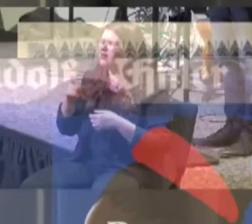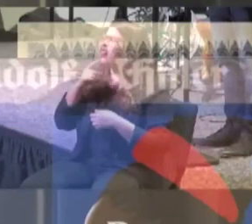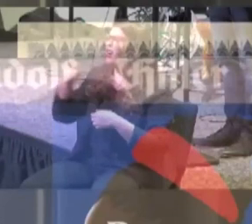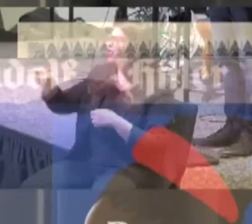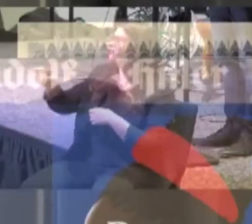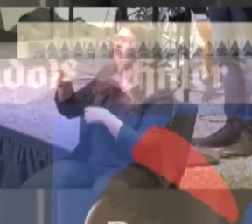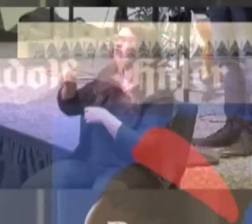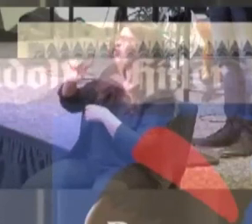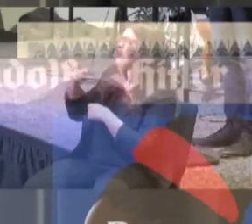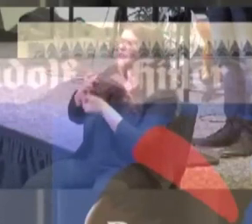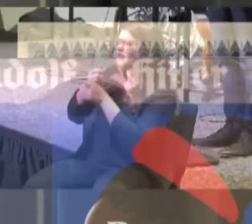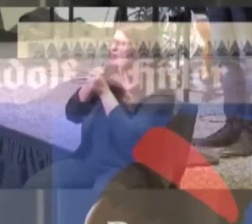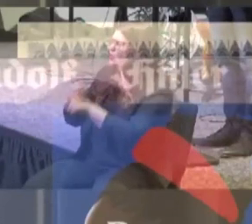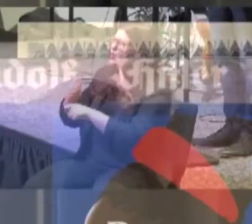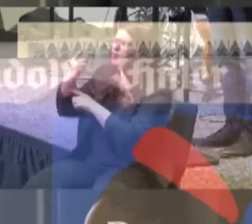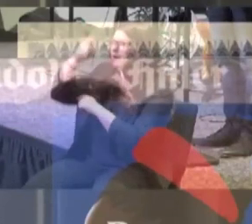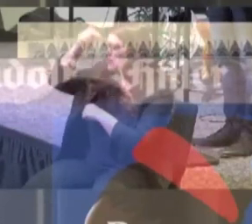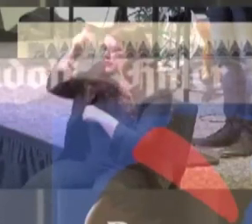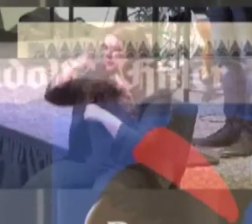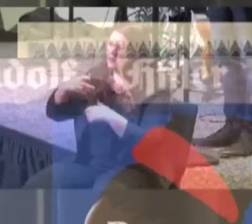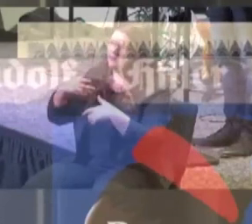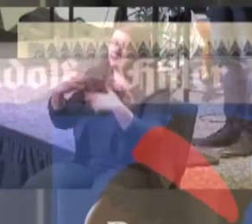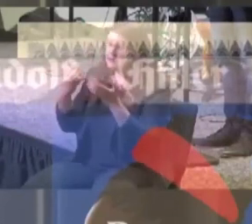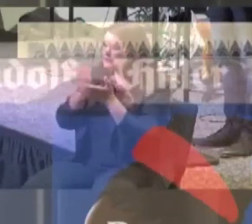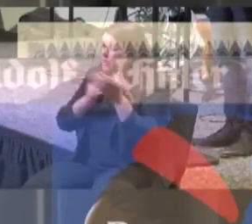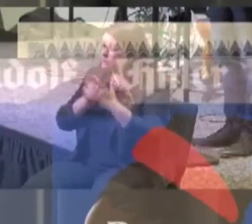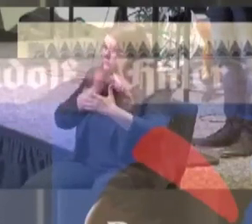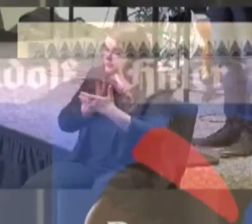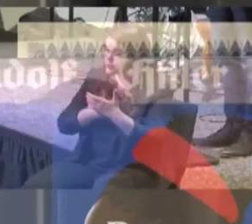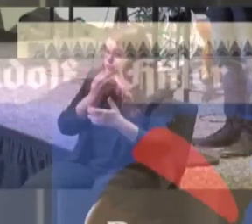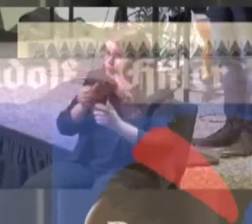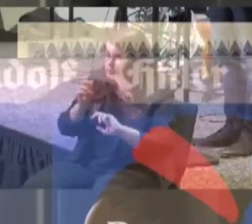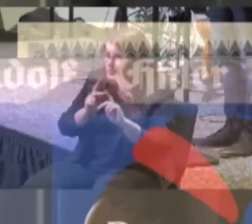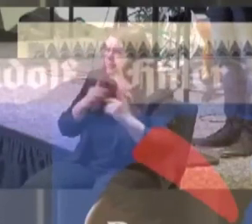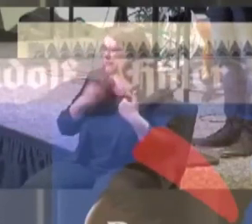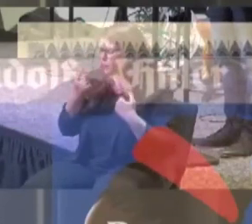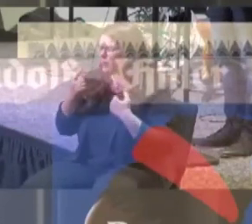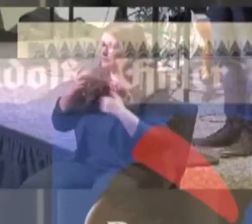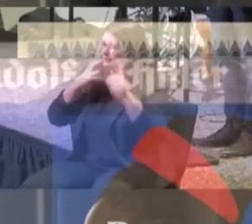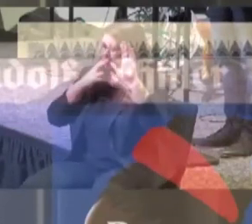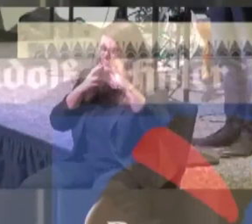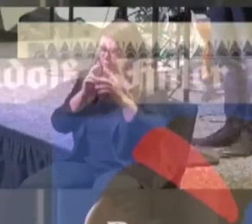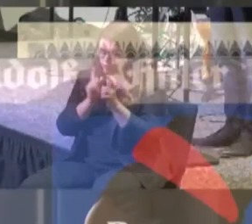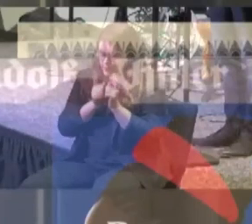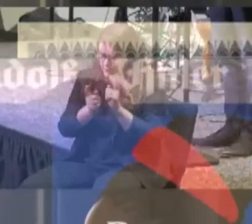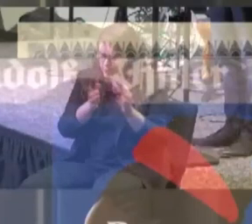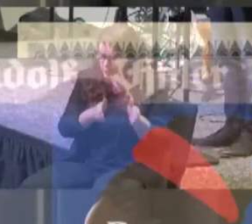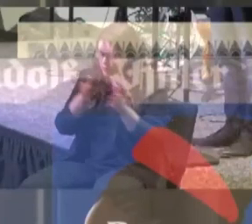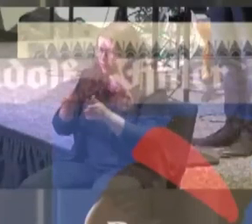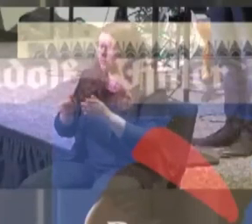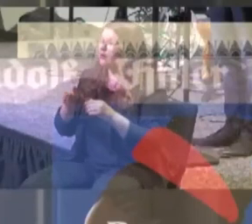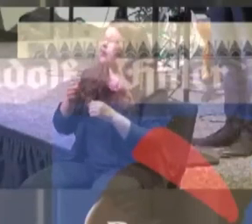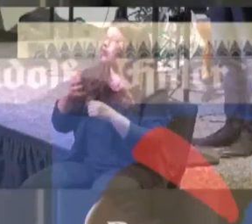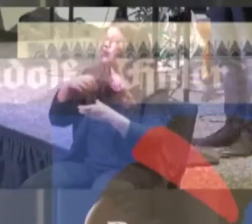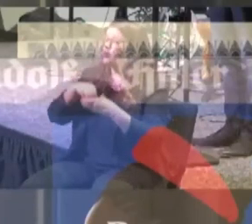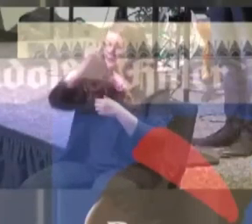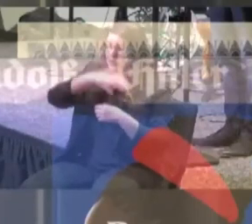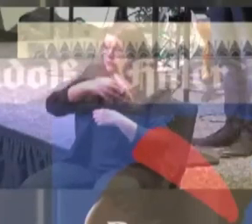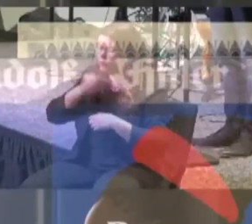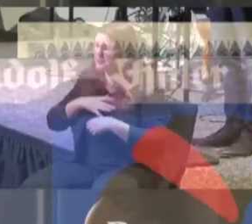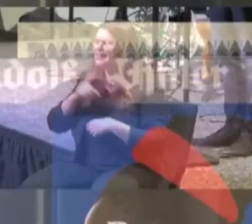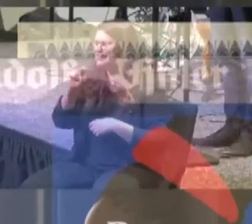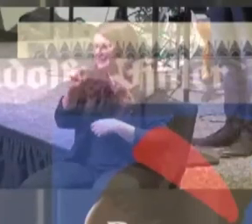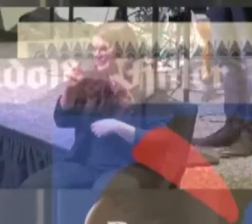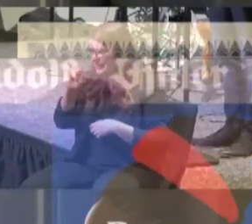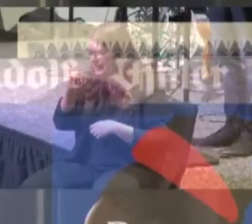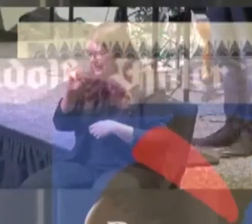at translations that are anti-Semitic, Die Botschaft Gottes, done by the Nazis in 1940, gender inclusive, the TNIV,